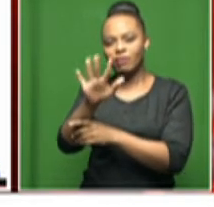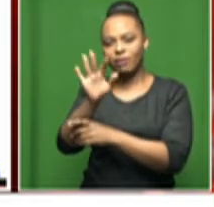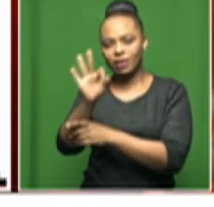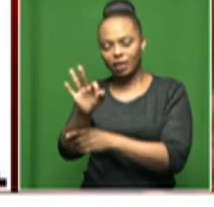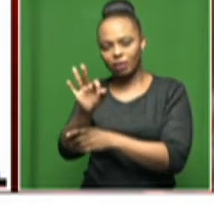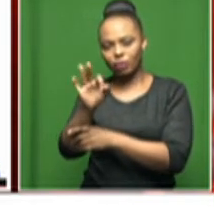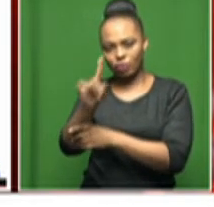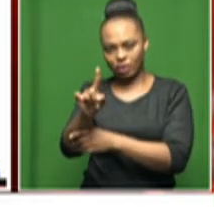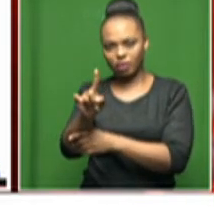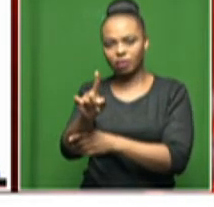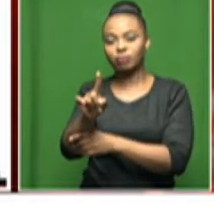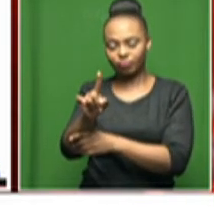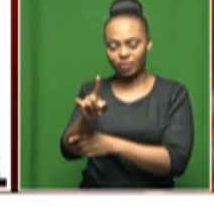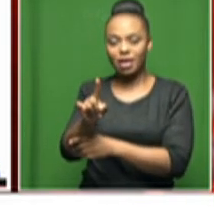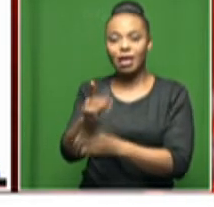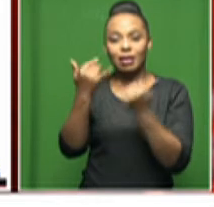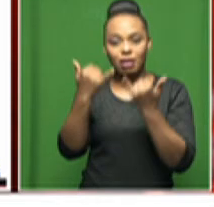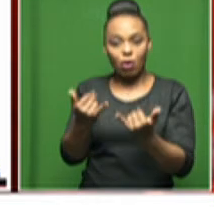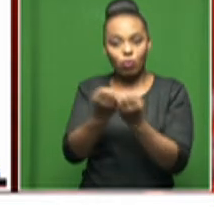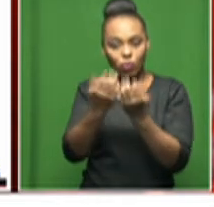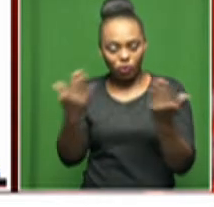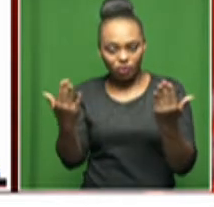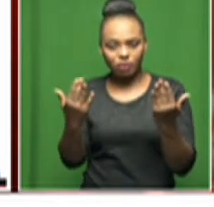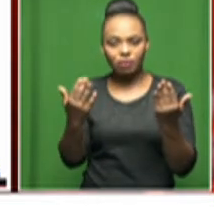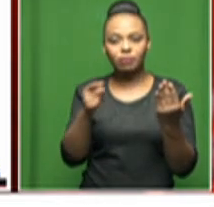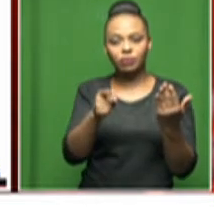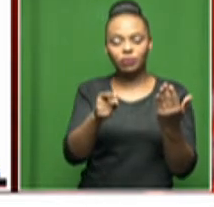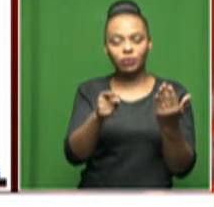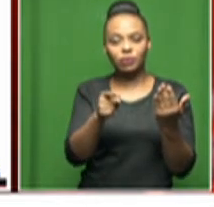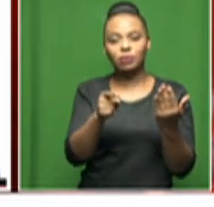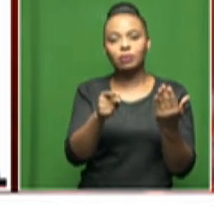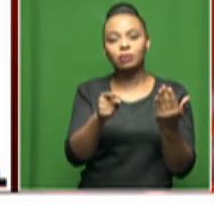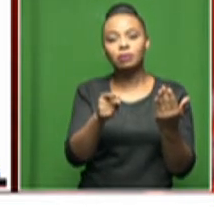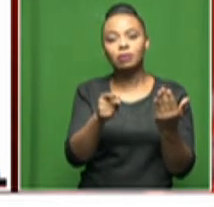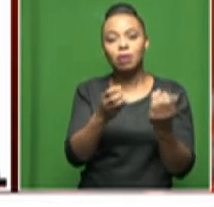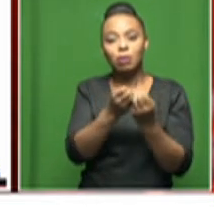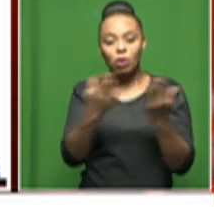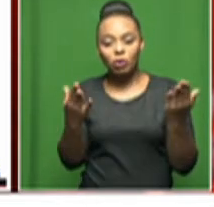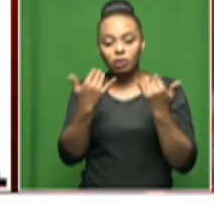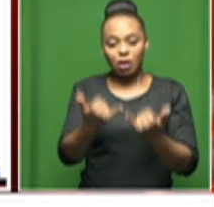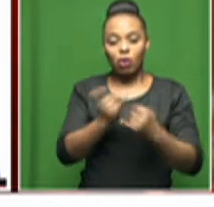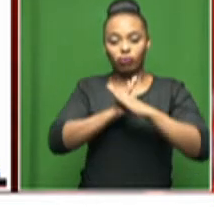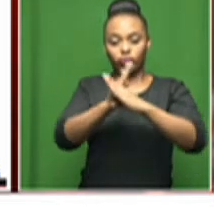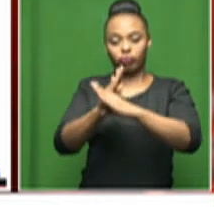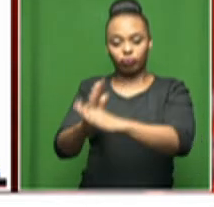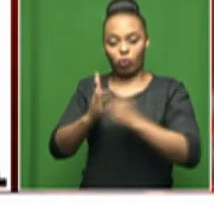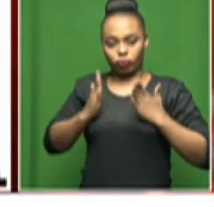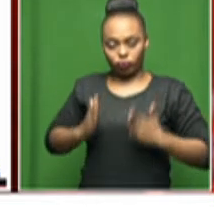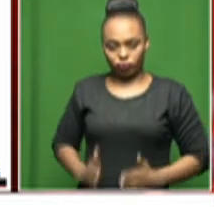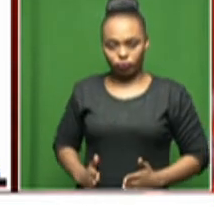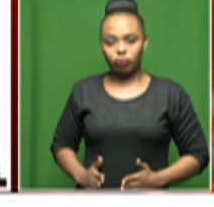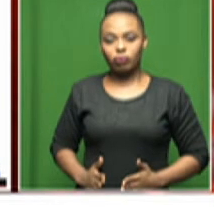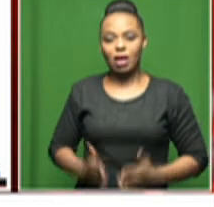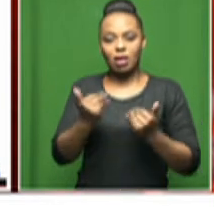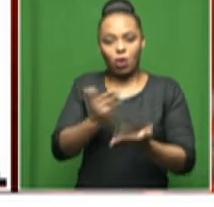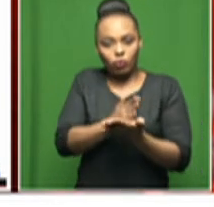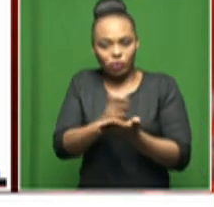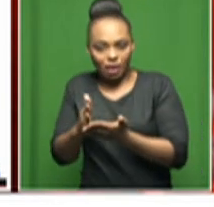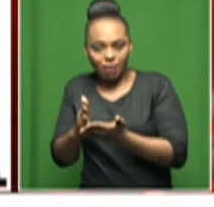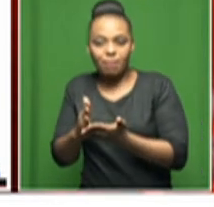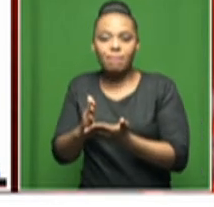mutations. So for the majority of the T lymphocyte immune responses to the spike protein that is induced by the